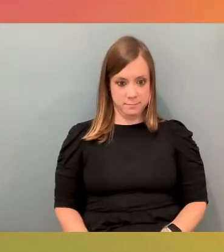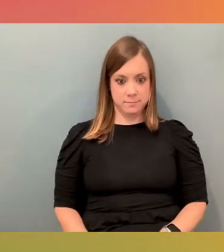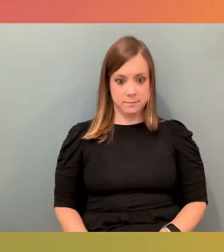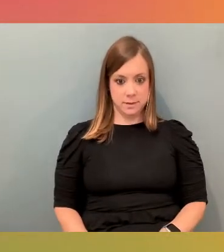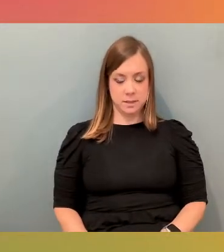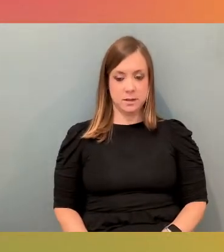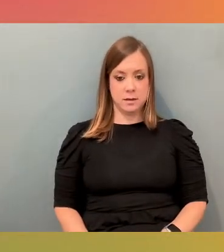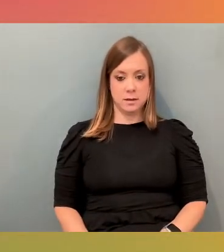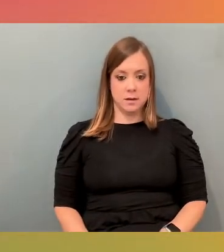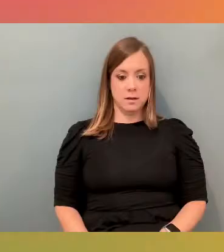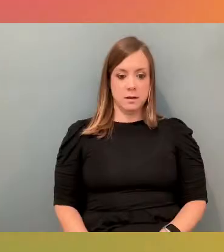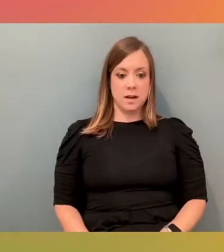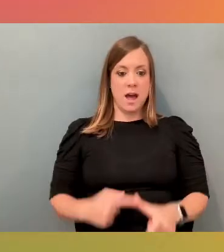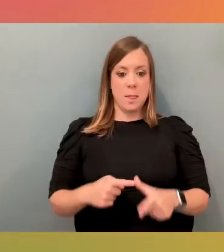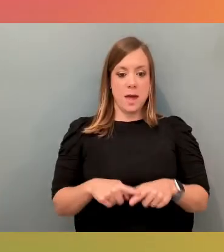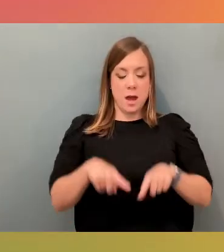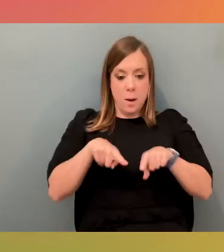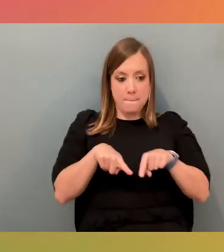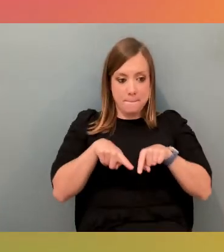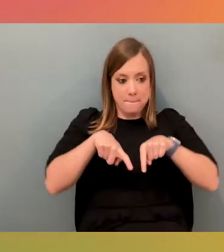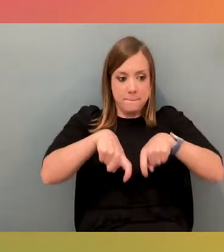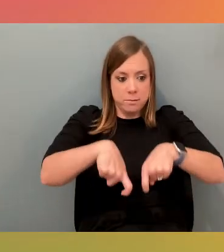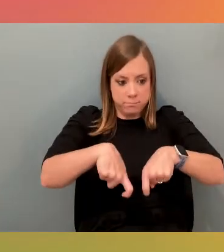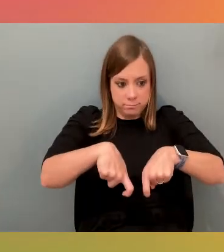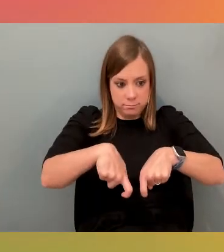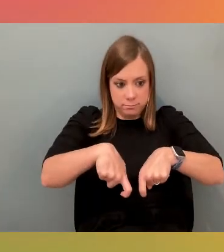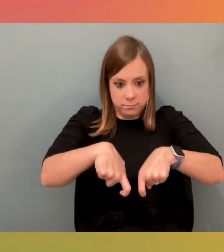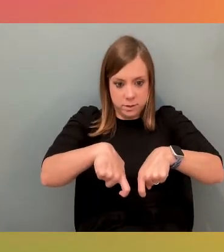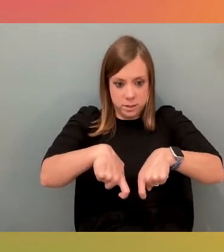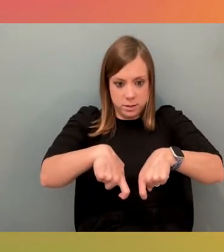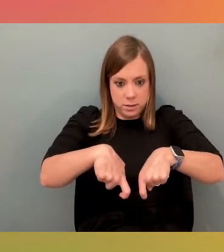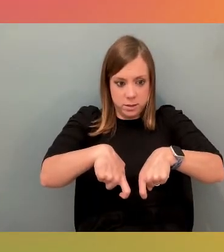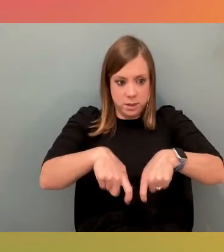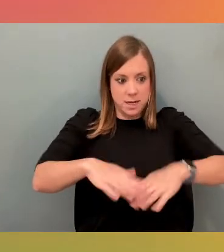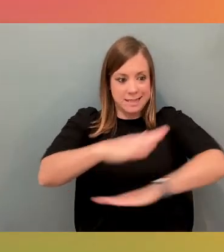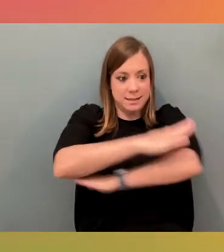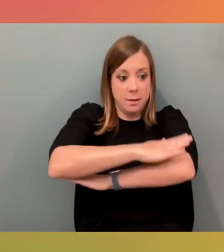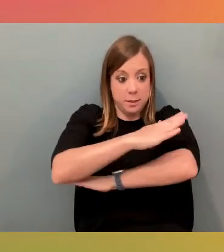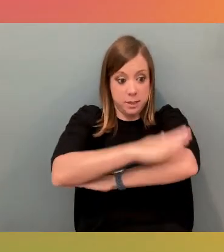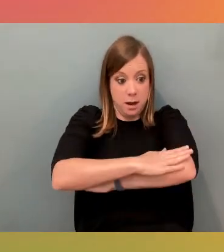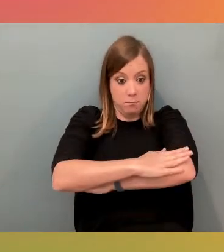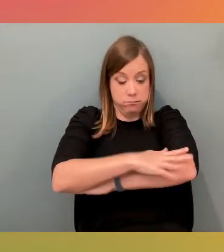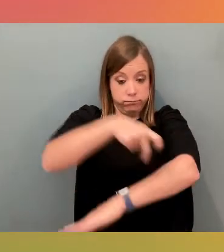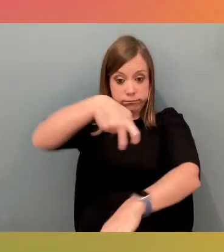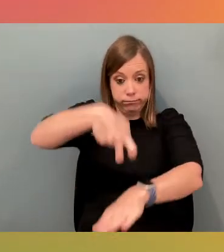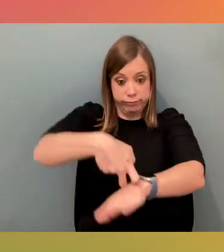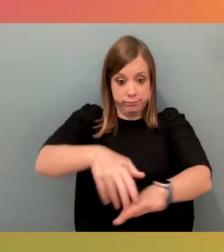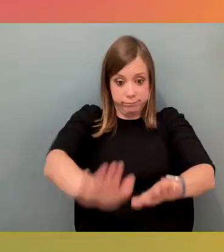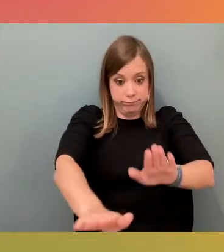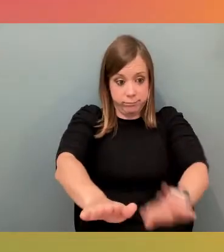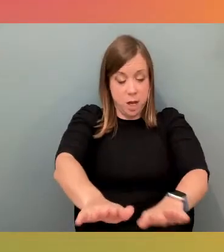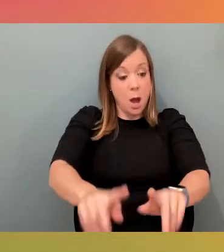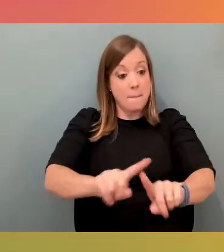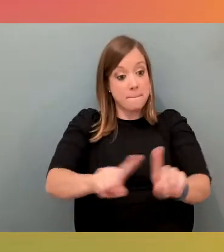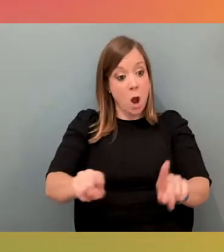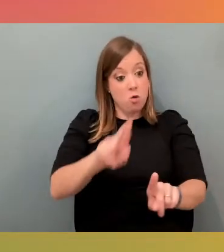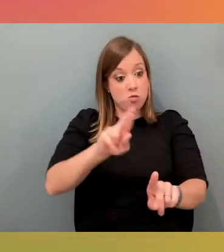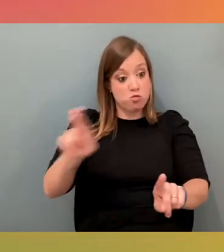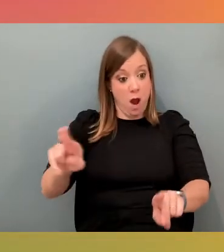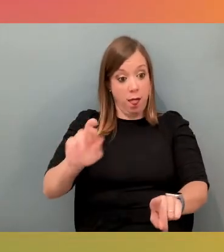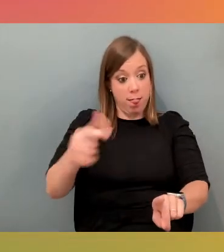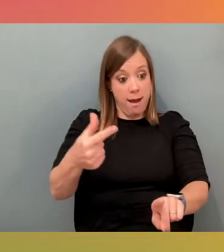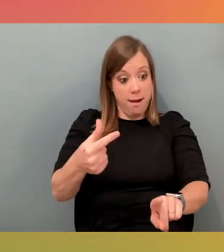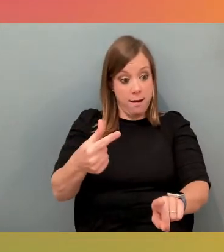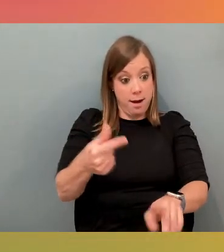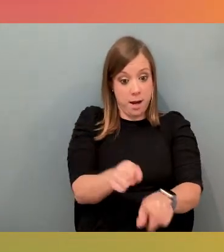And slowly lower the knees back down onto the mat, coming to our tabletop pose, but this time extend right leg out to the